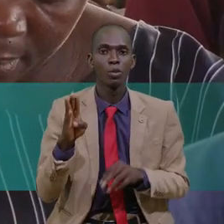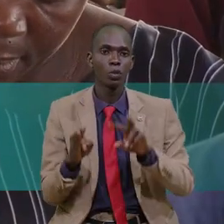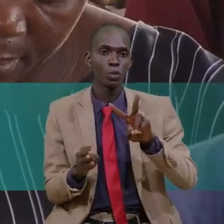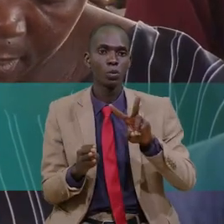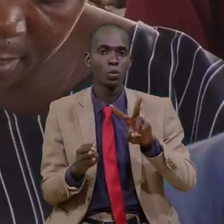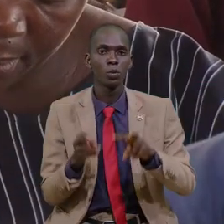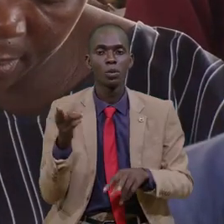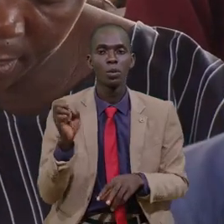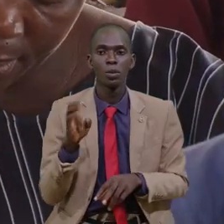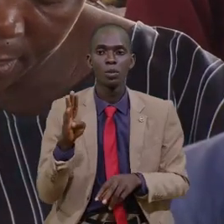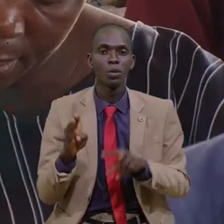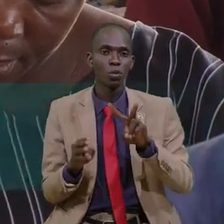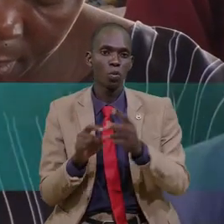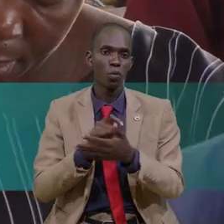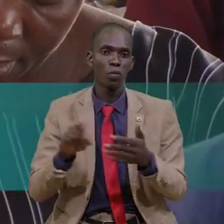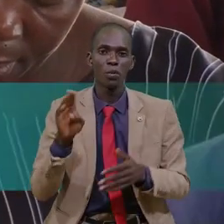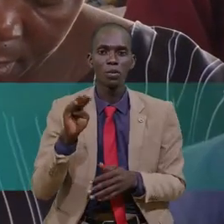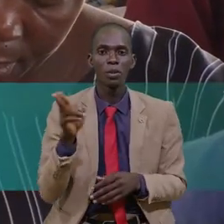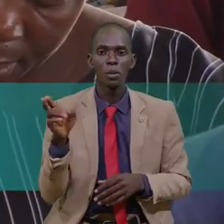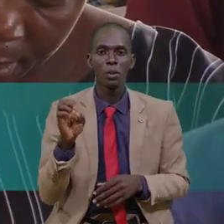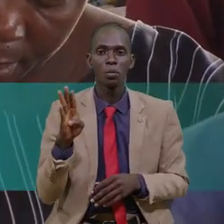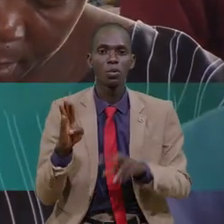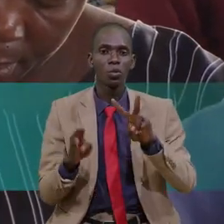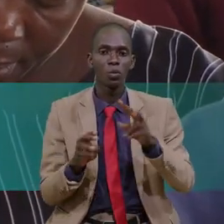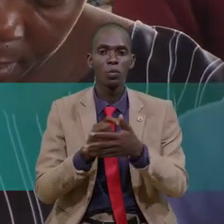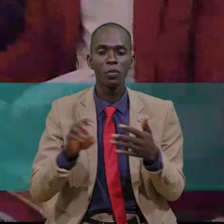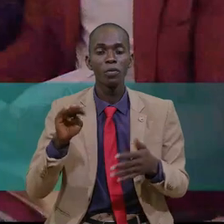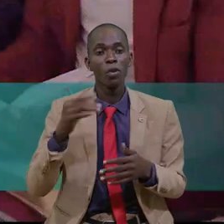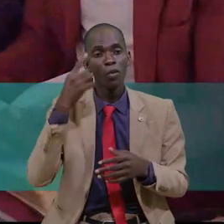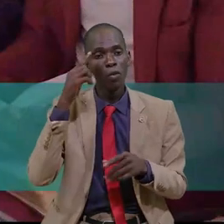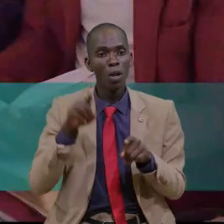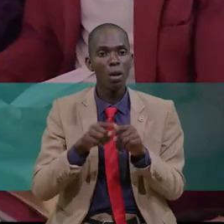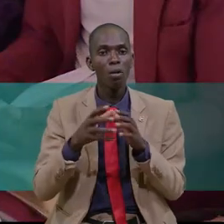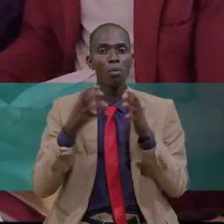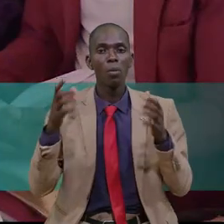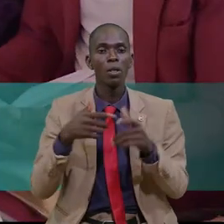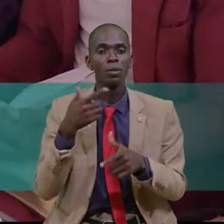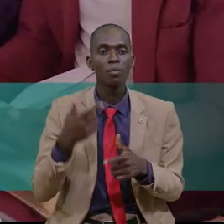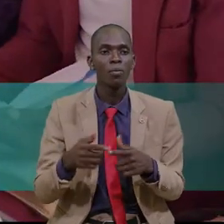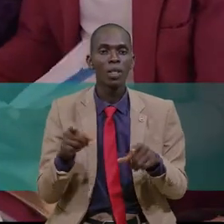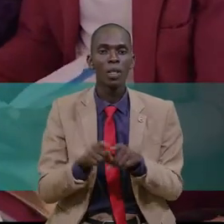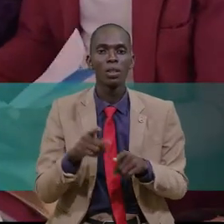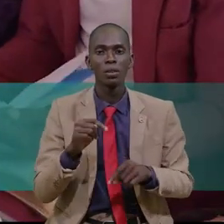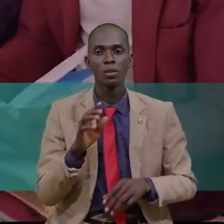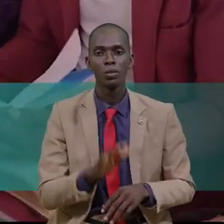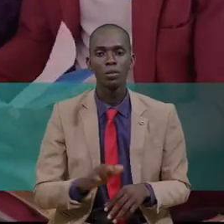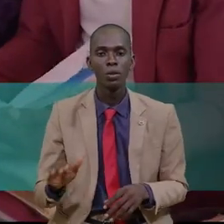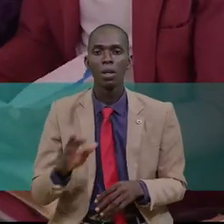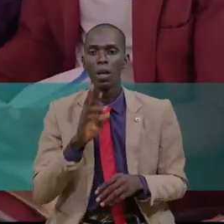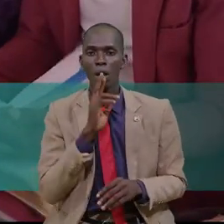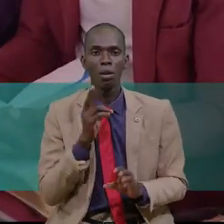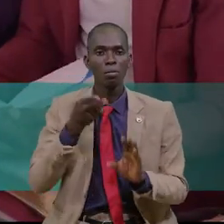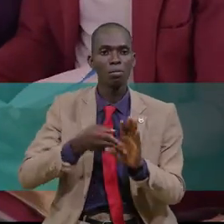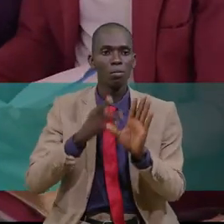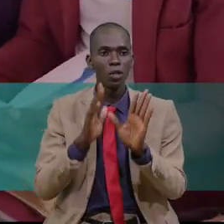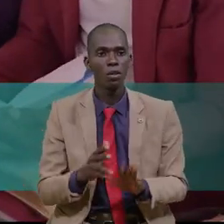from verse 14. Hebrews chapter 2, verse 14, for as much then as the children are partakers of flesh